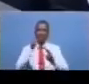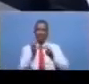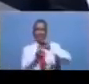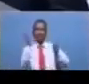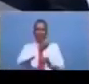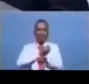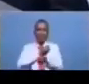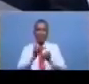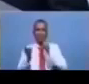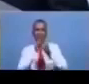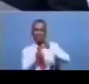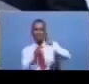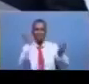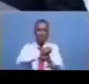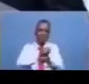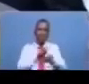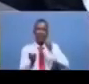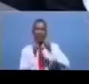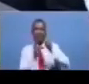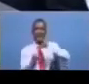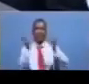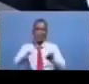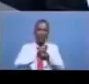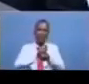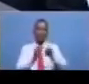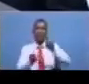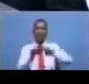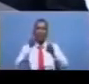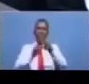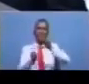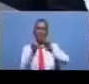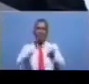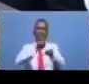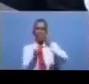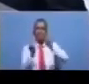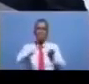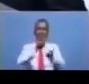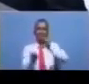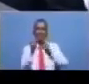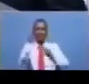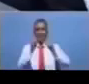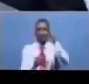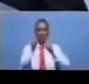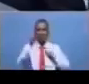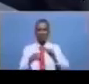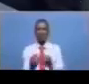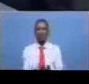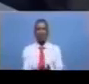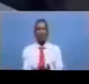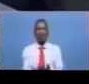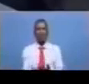ochina no de fofraba ochina no de fofraba ochina no de fofraba ena o se ochina say ono no dana